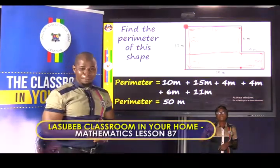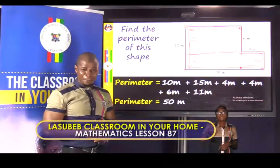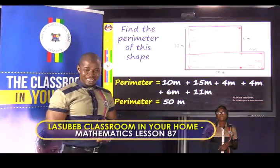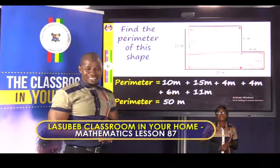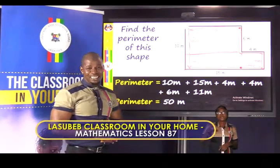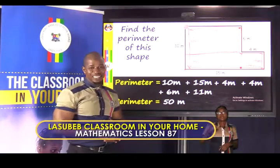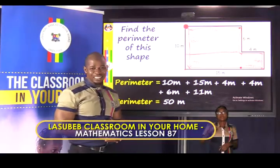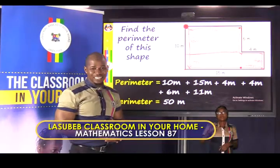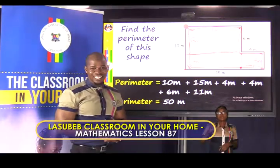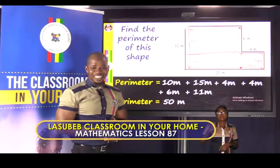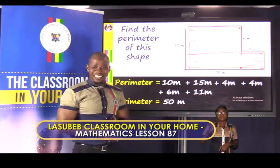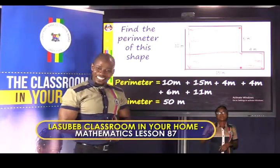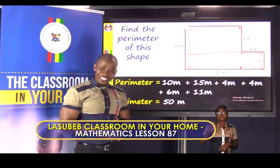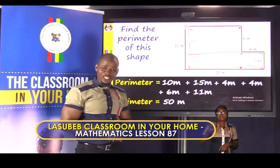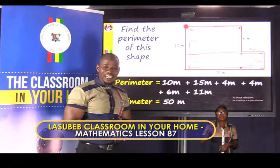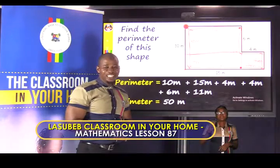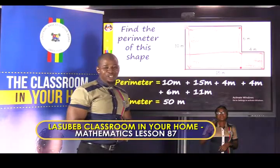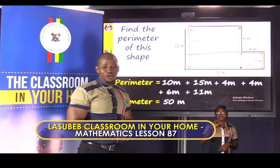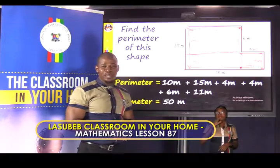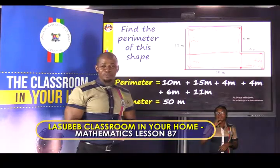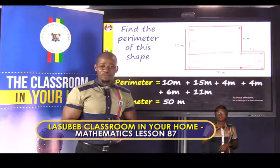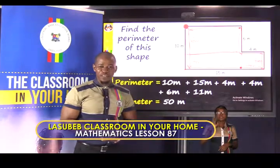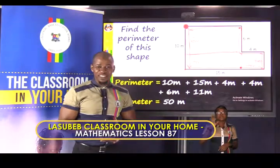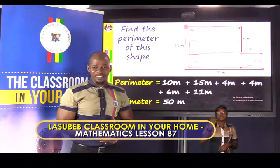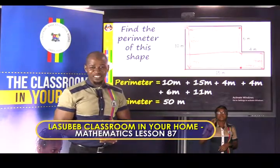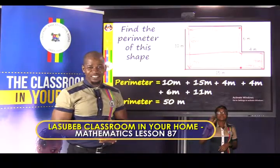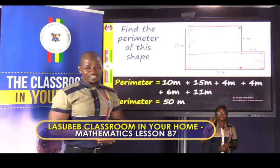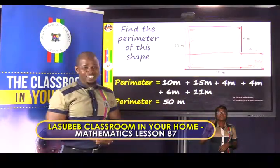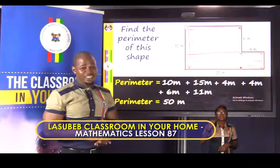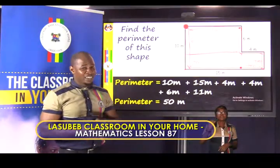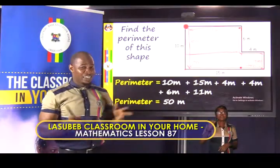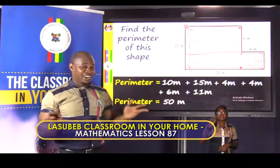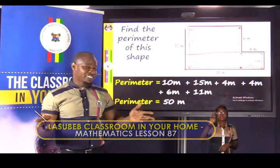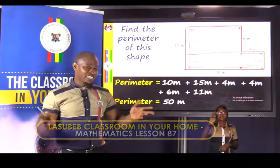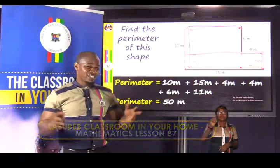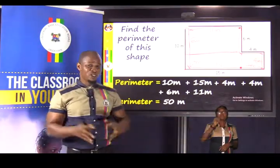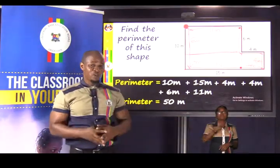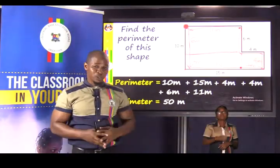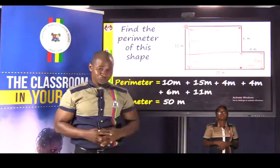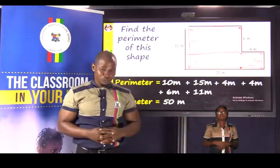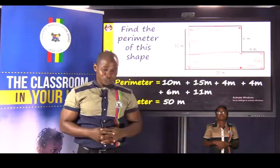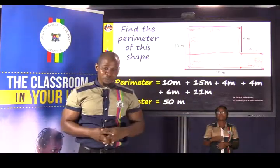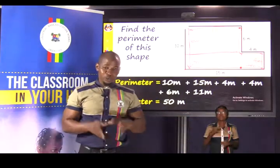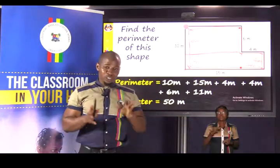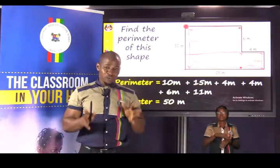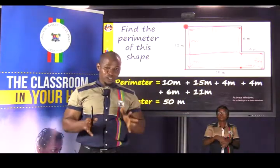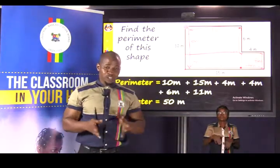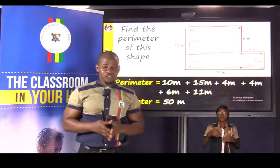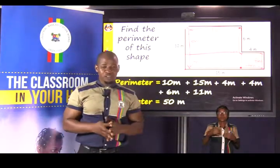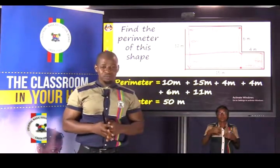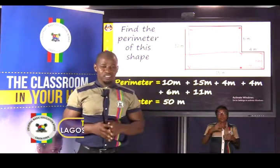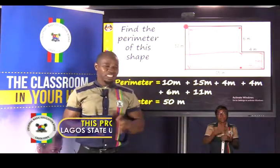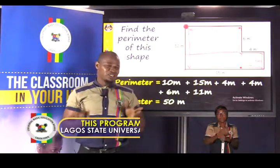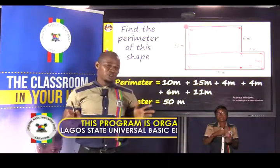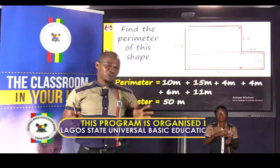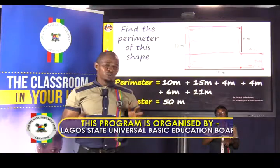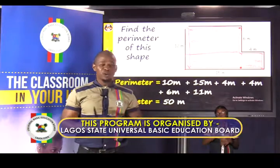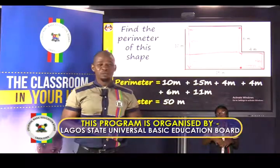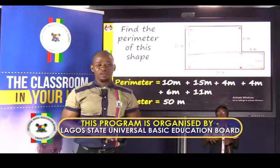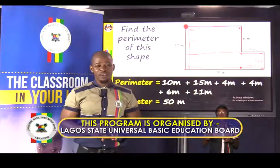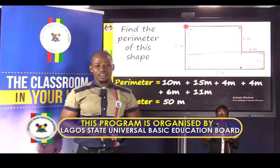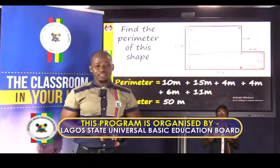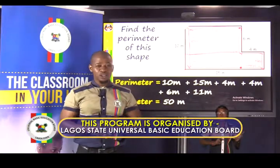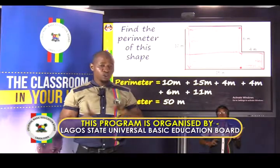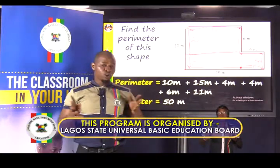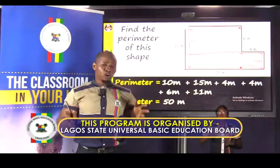50 meters. Did you get it correctly, my friend? Excellent job, you. But if you did not, don't